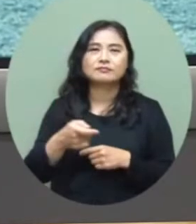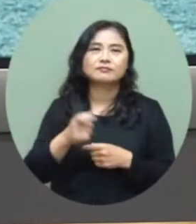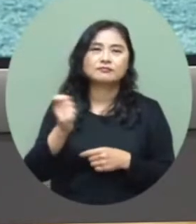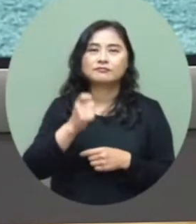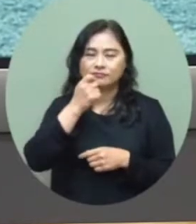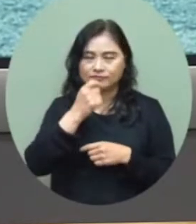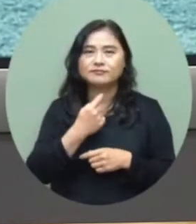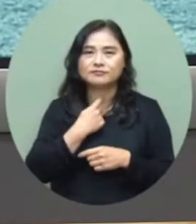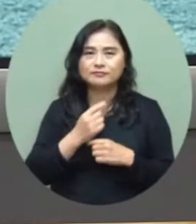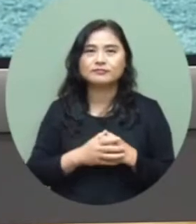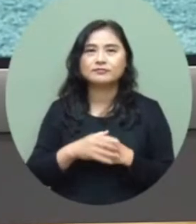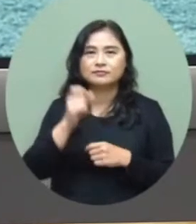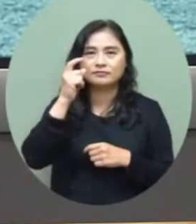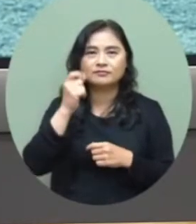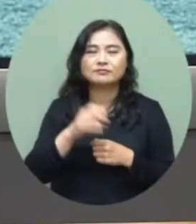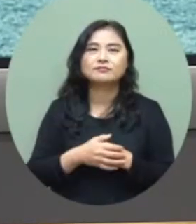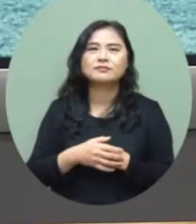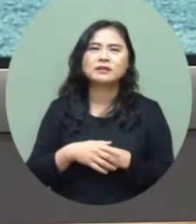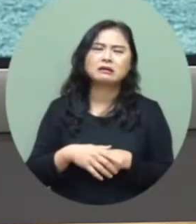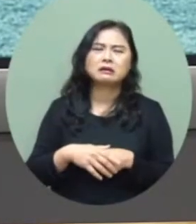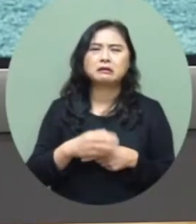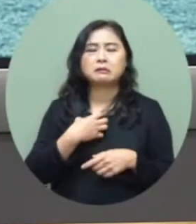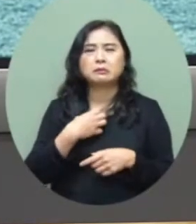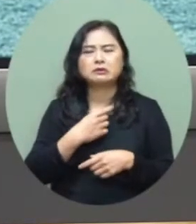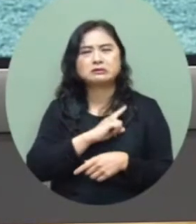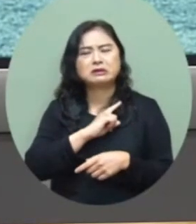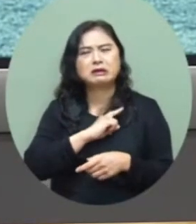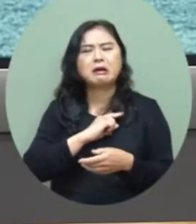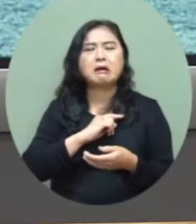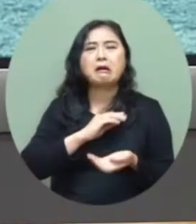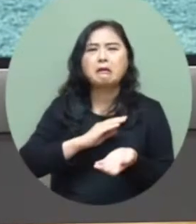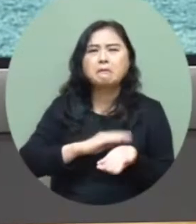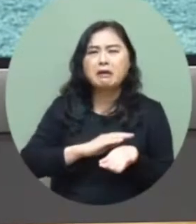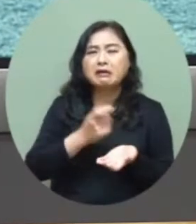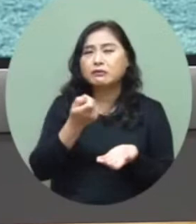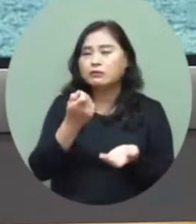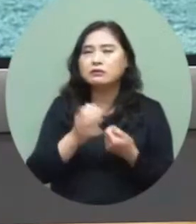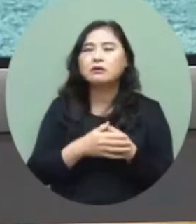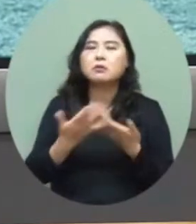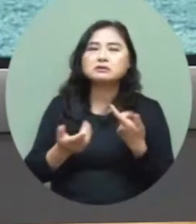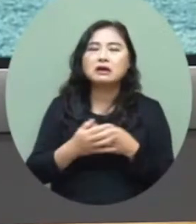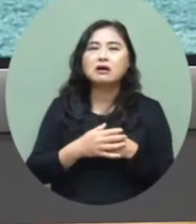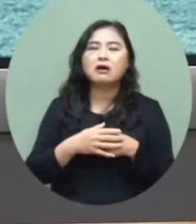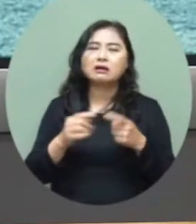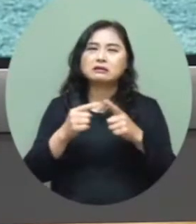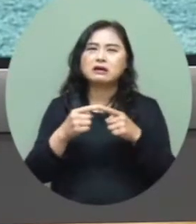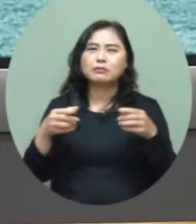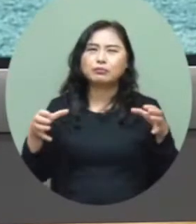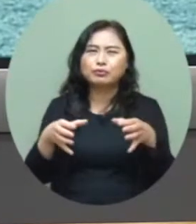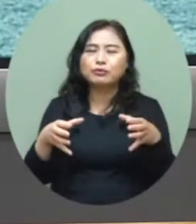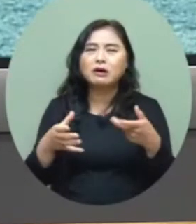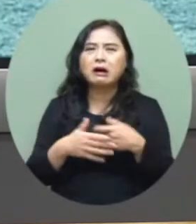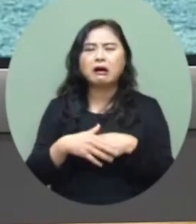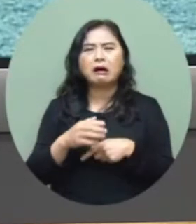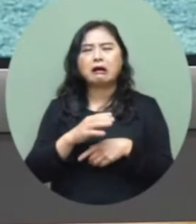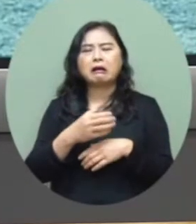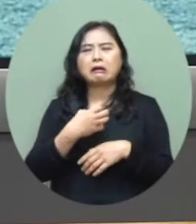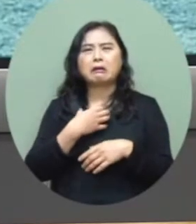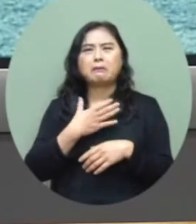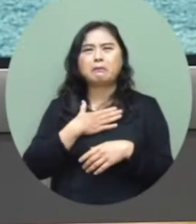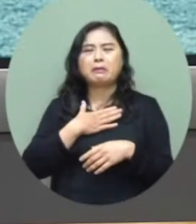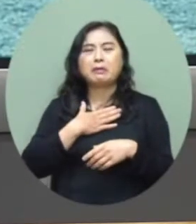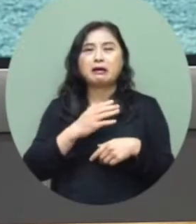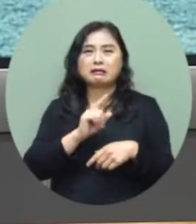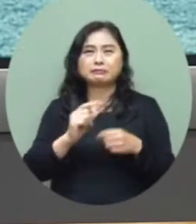NGOs have been distributing them in their community. So we encourage people who don't feel